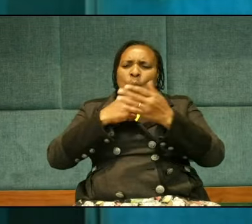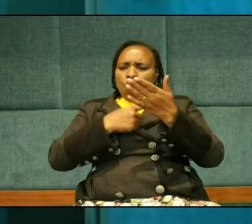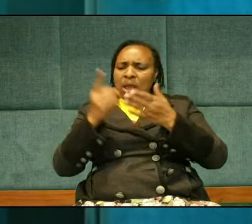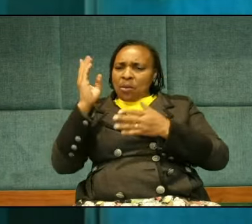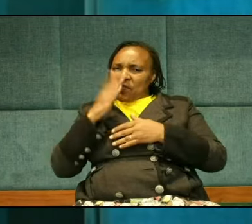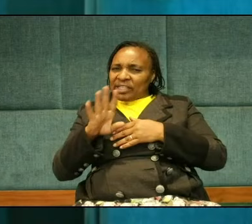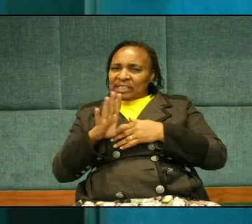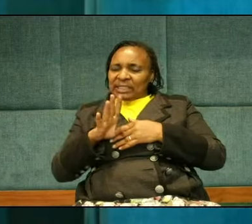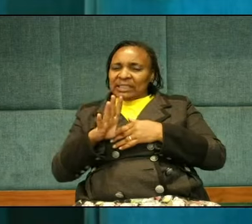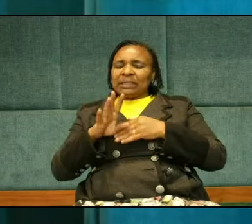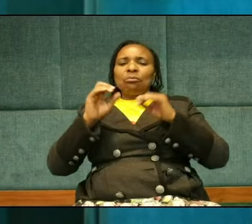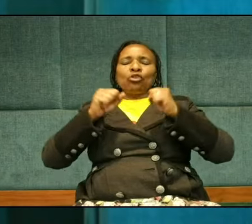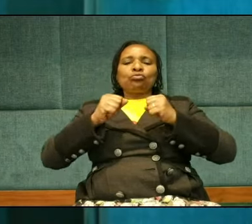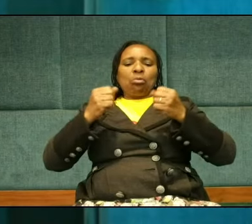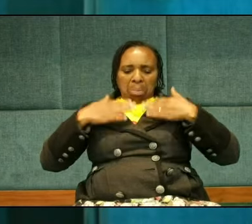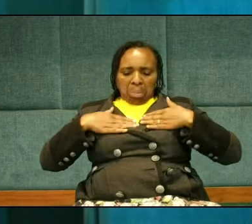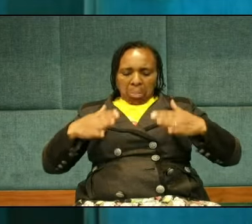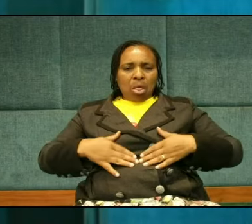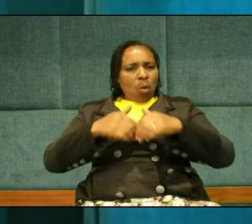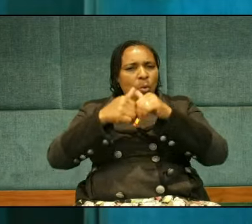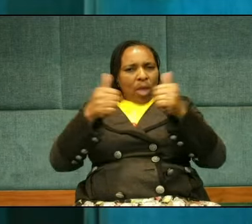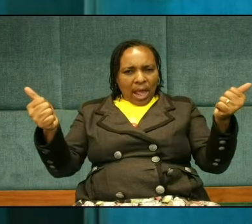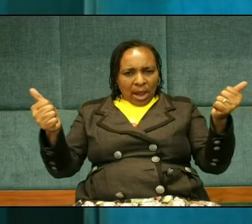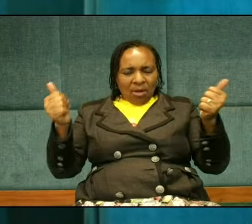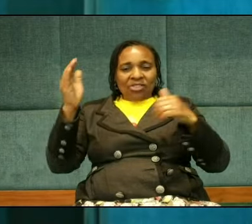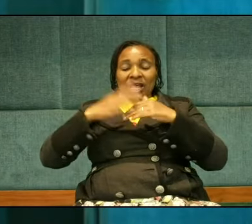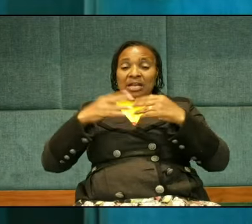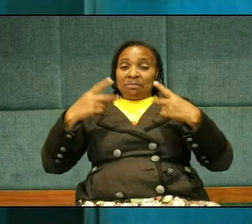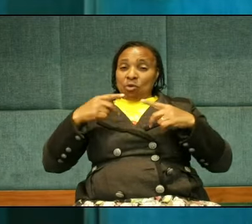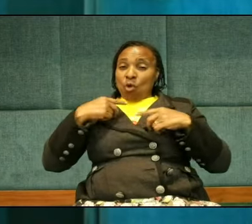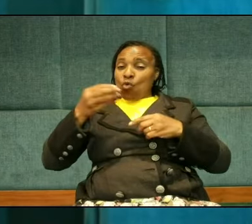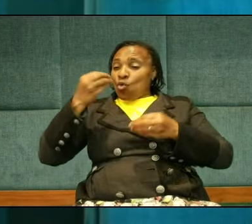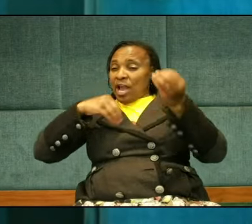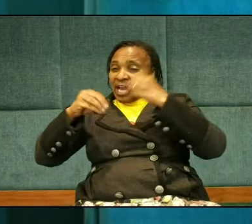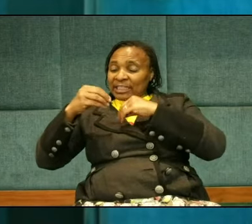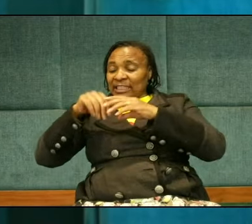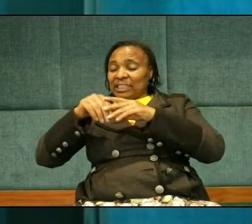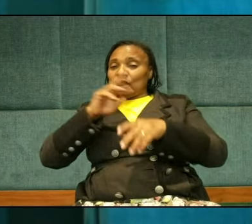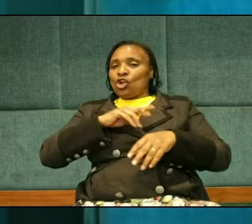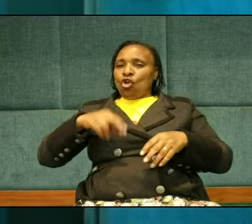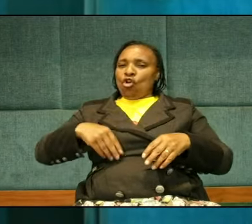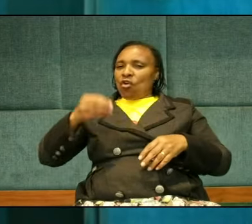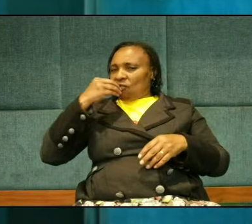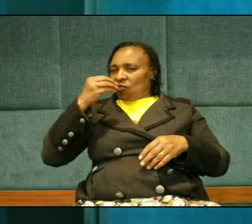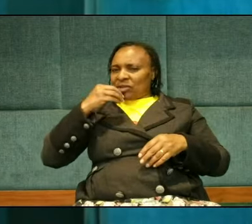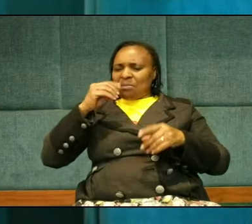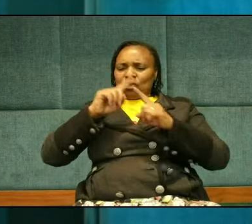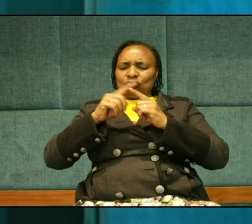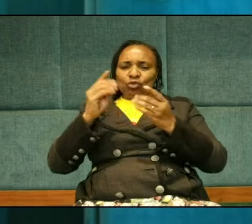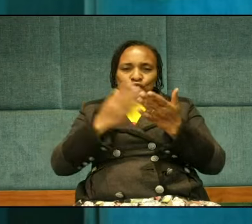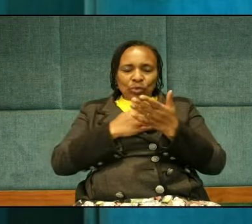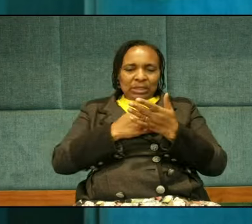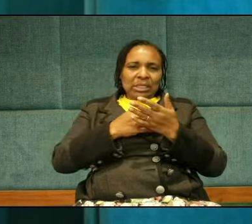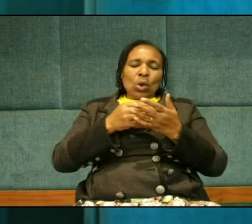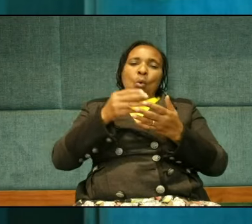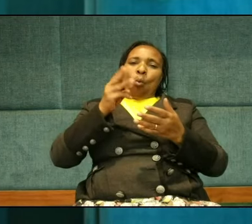better nourished than any of the young men who ate the royal food. So the guard took away their choice food and the